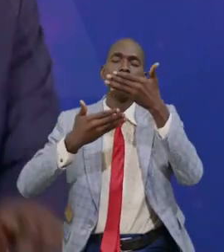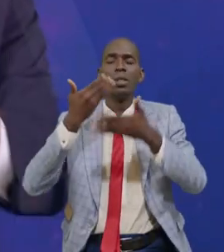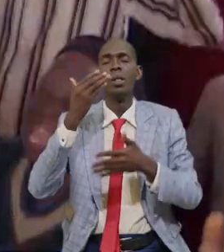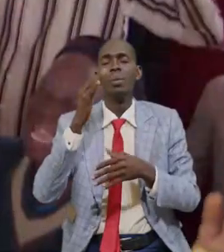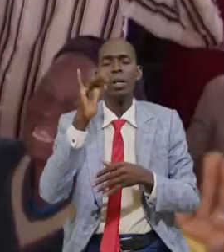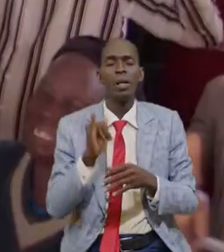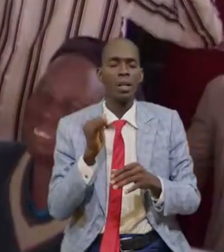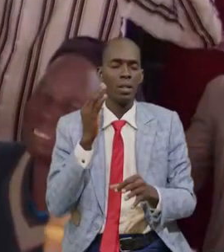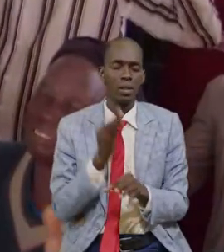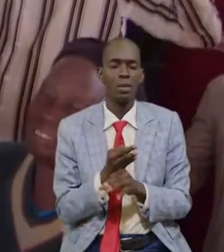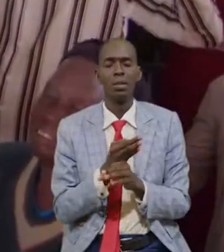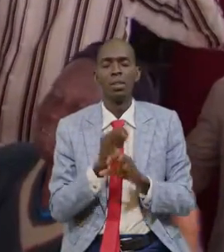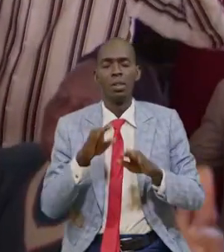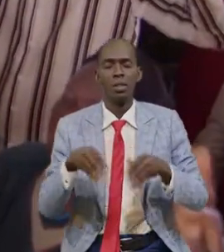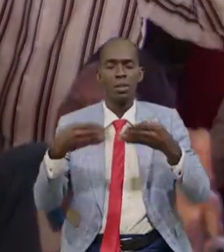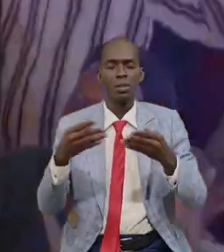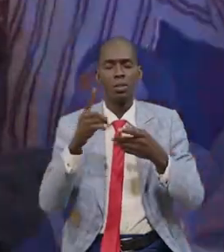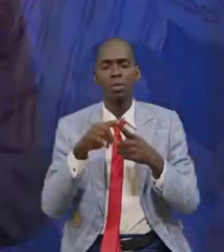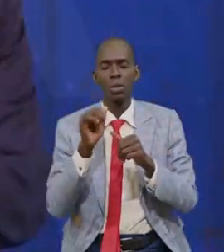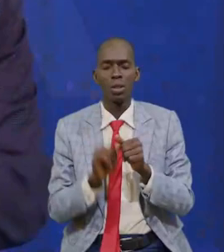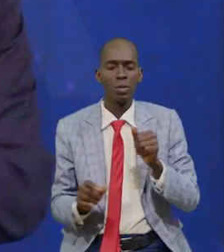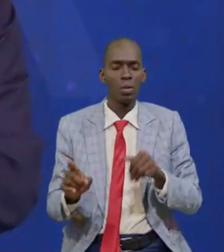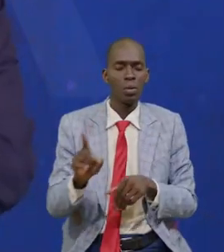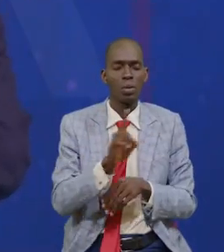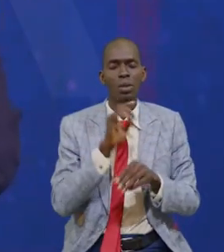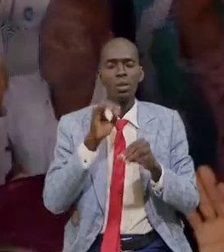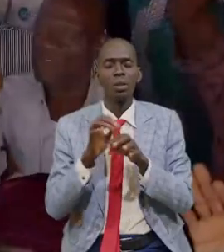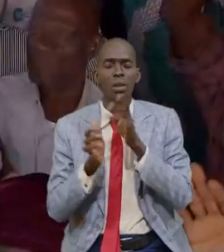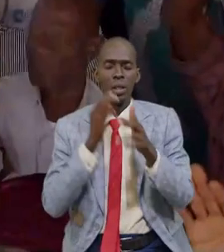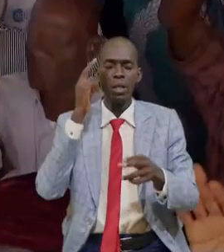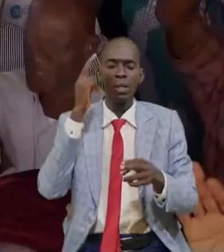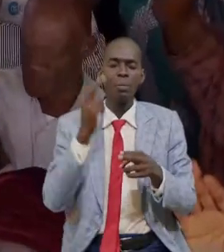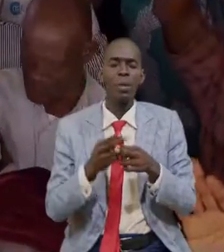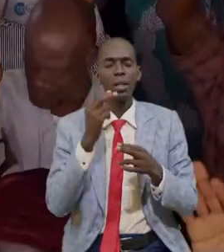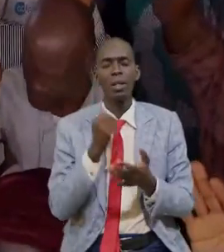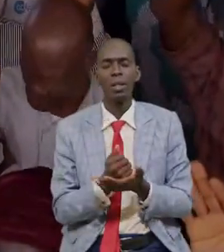faith. Grant to everyone in Jesus' name